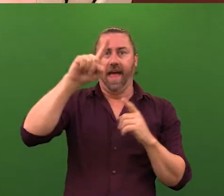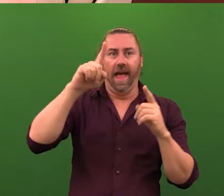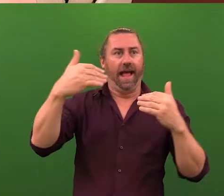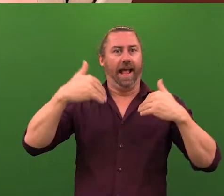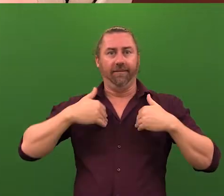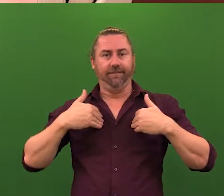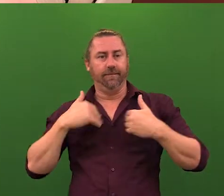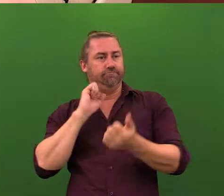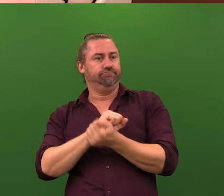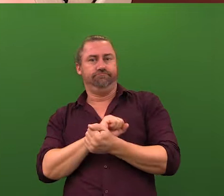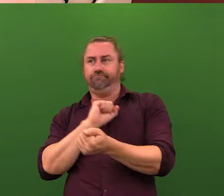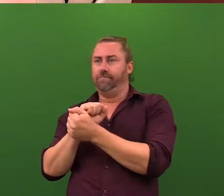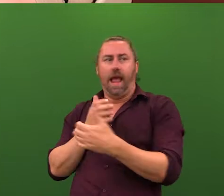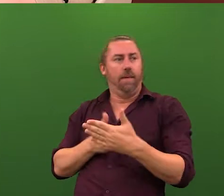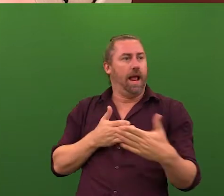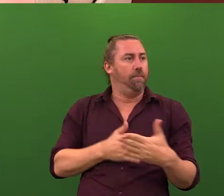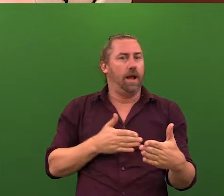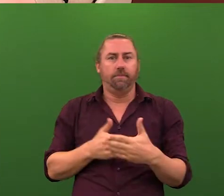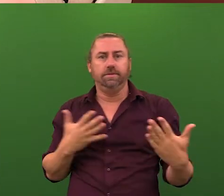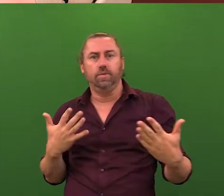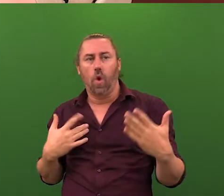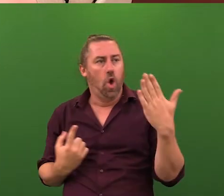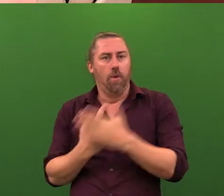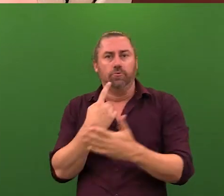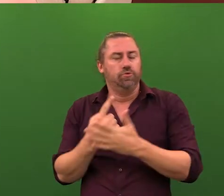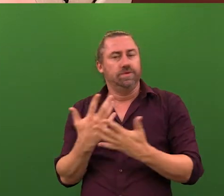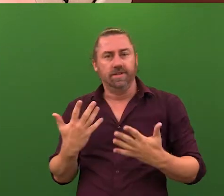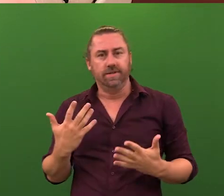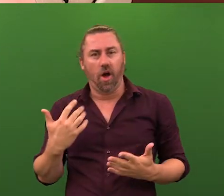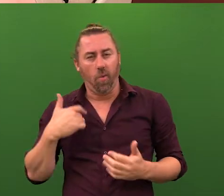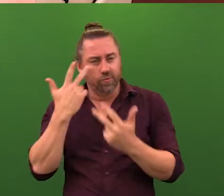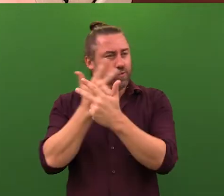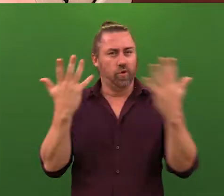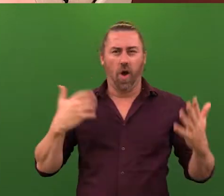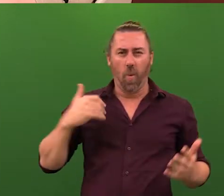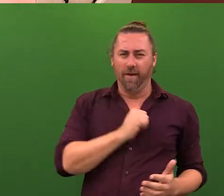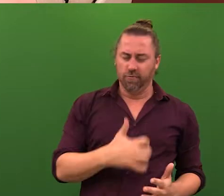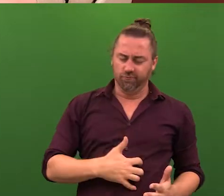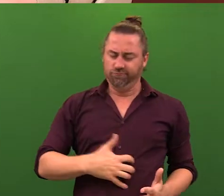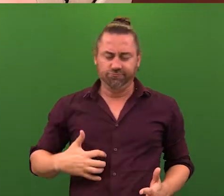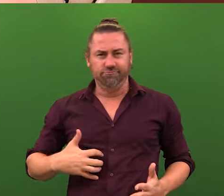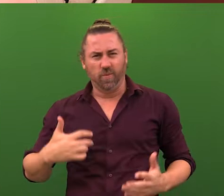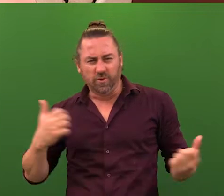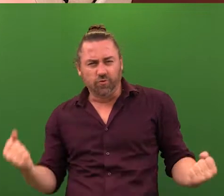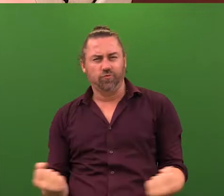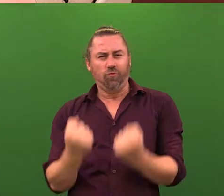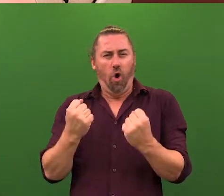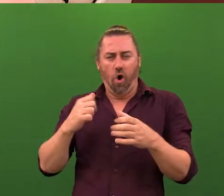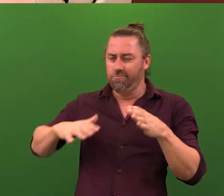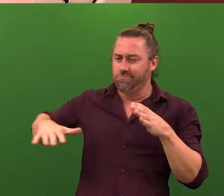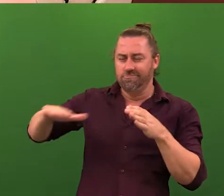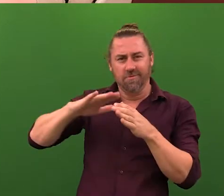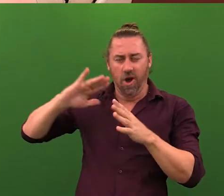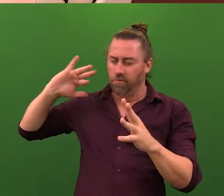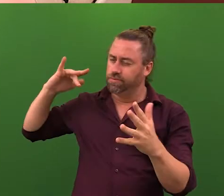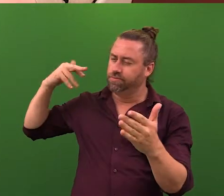years, and for me, I just want to talk about our resilience, our strength, how far we've